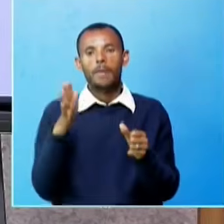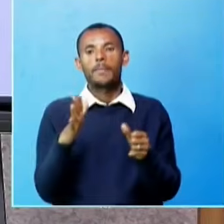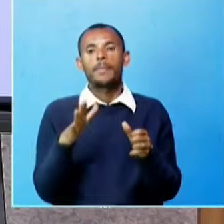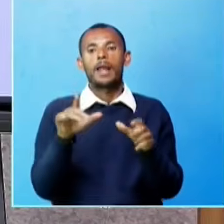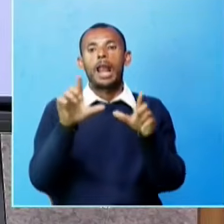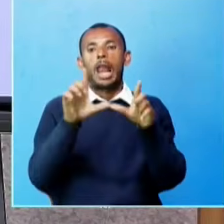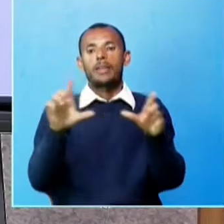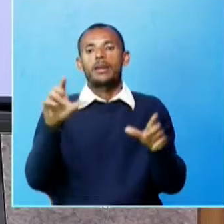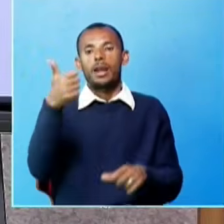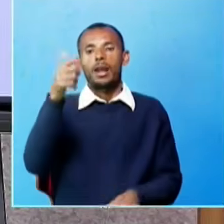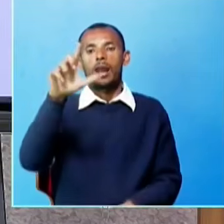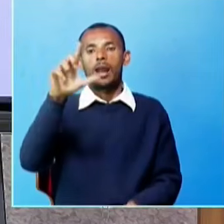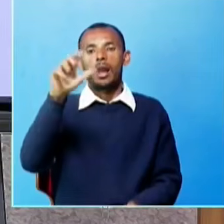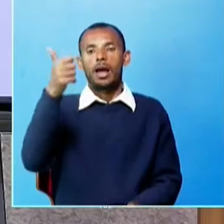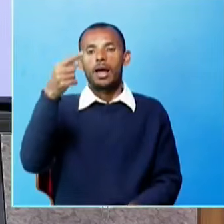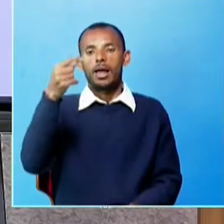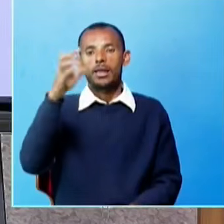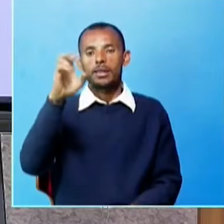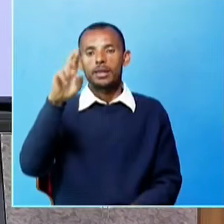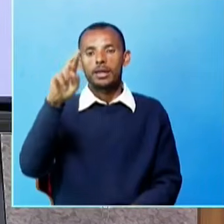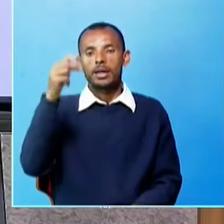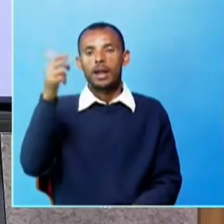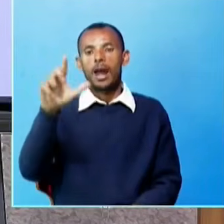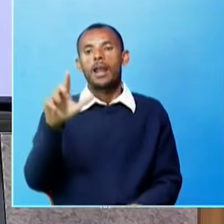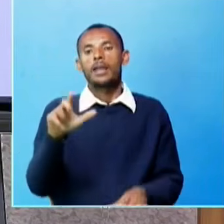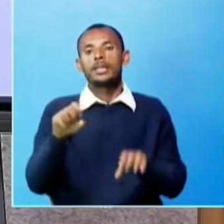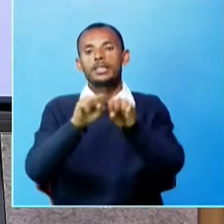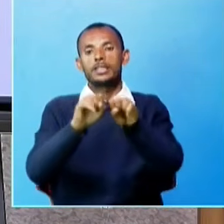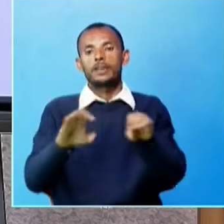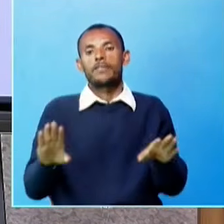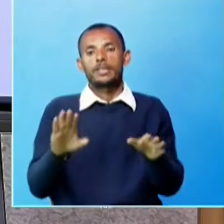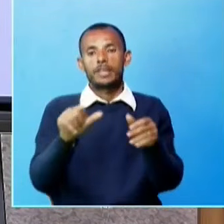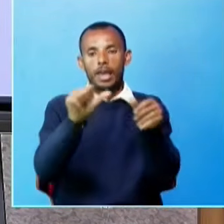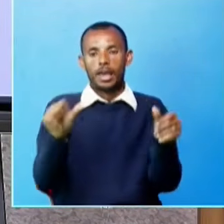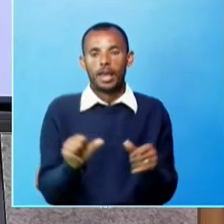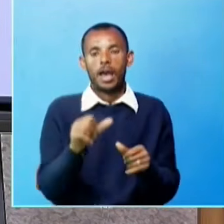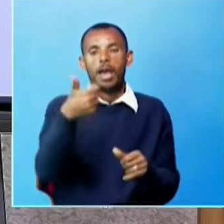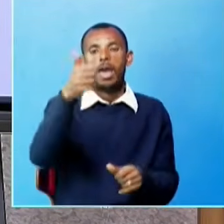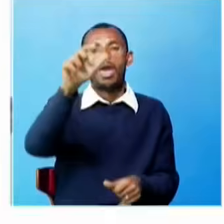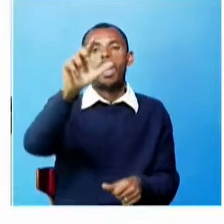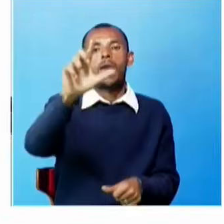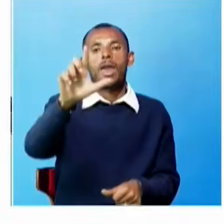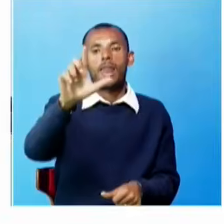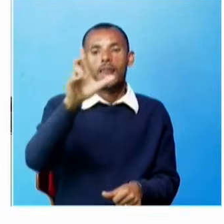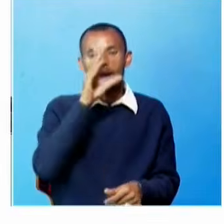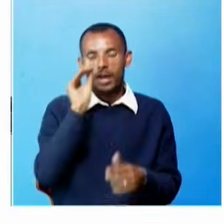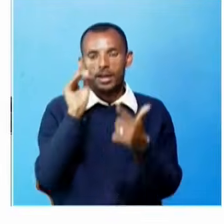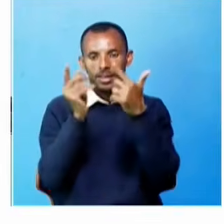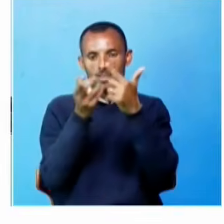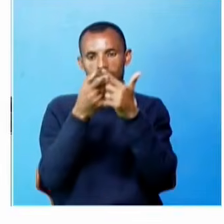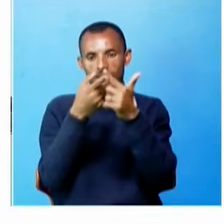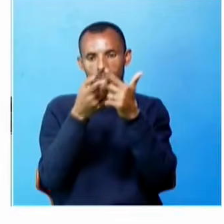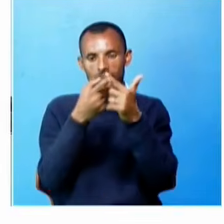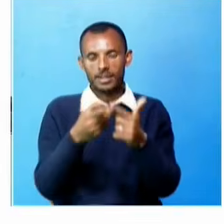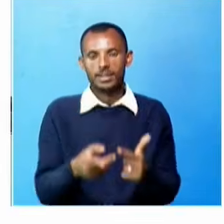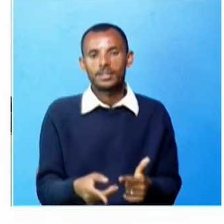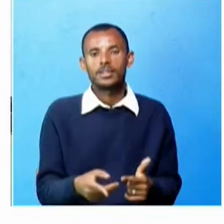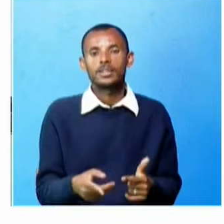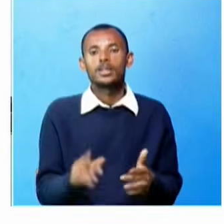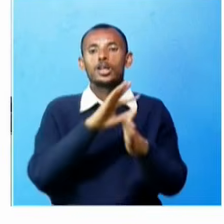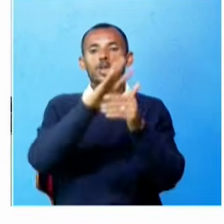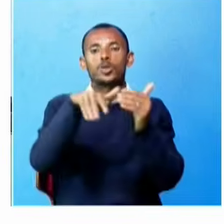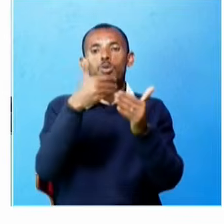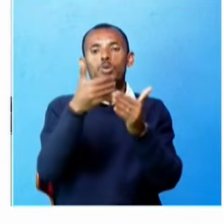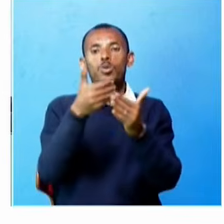surface area, which is usually denoted by AL. Okay, the second area is the